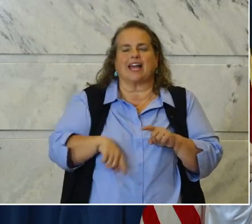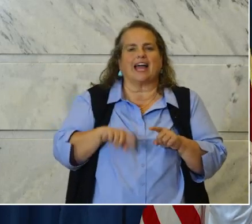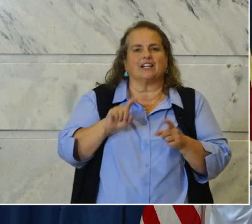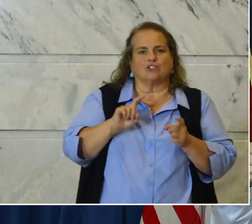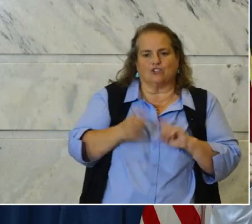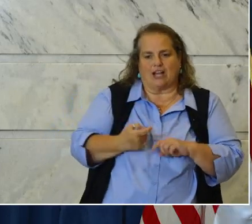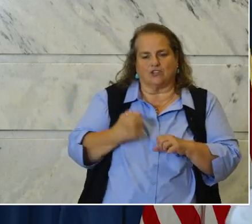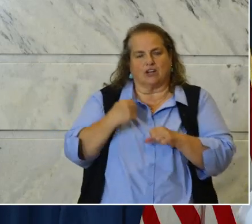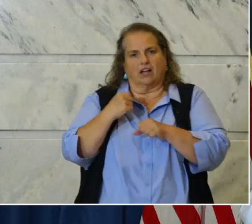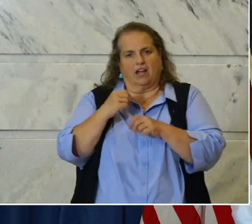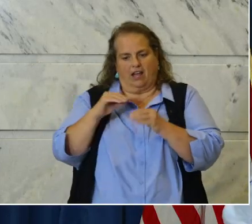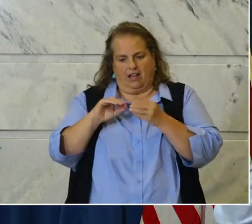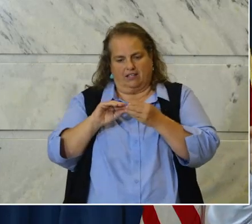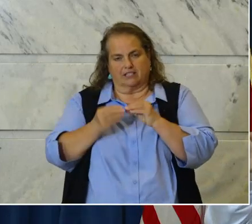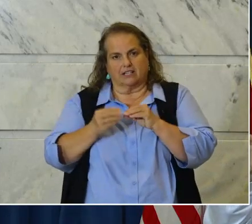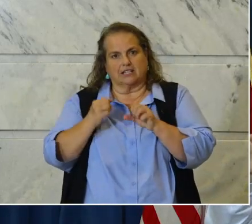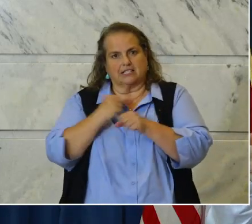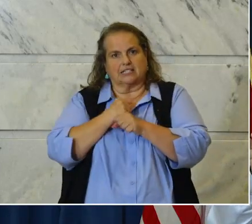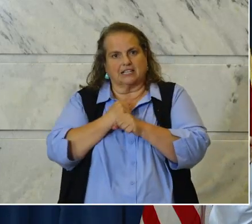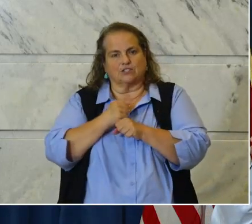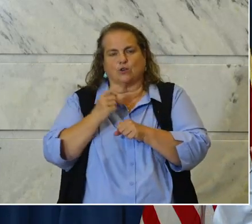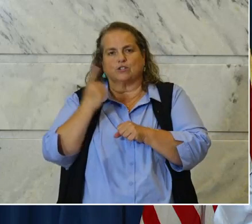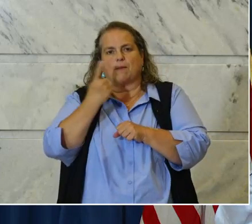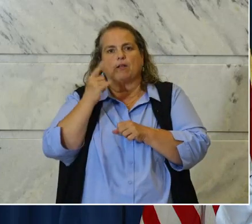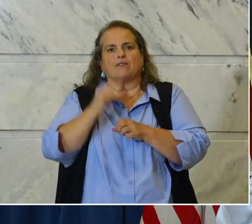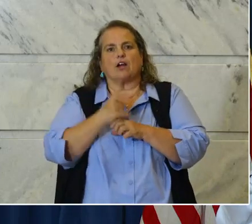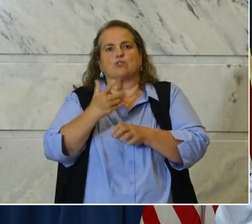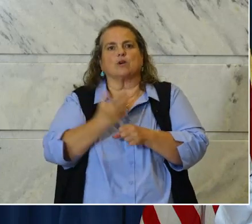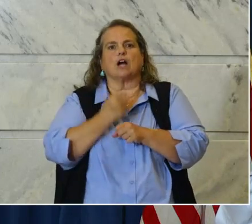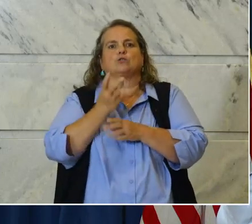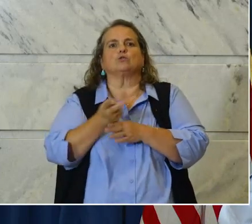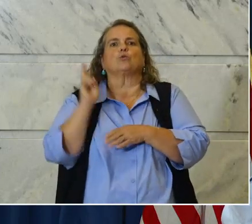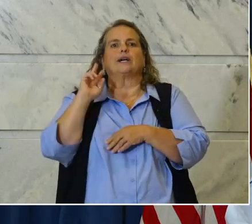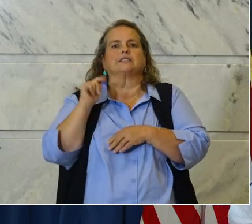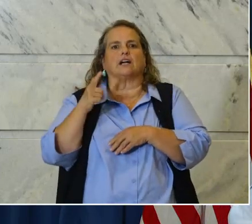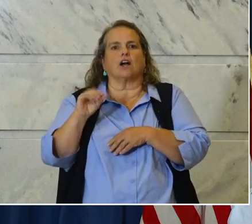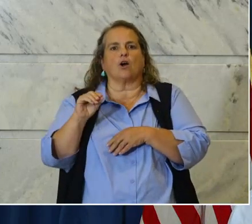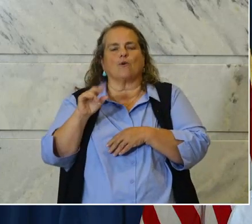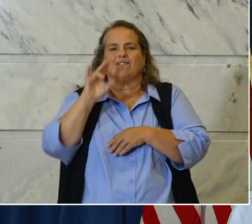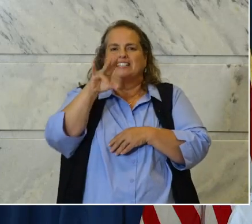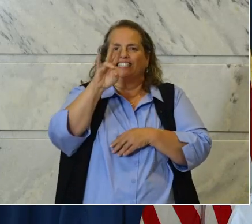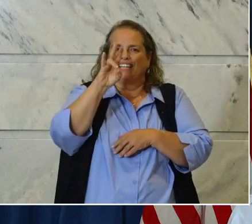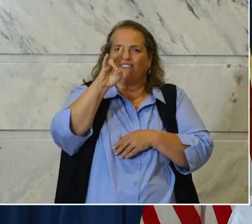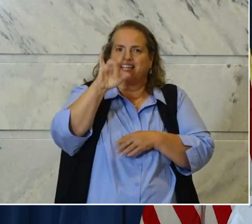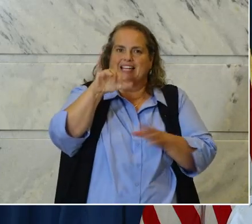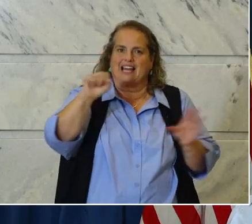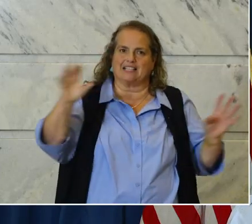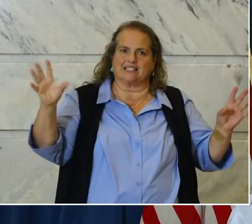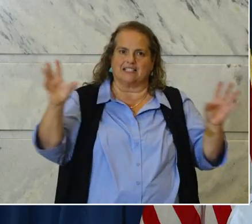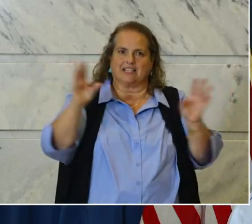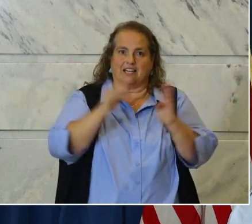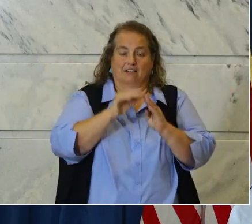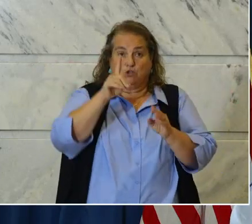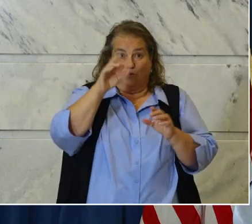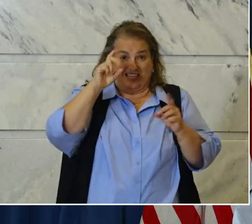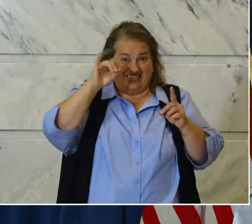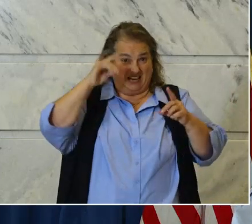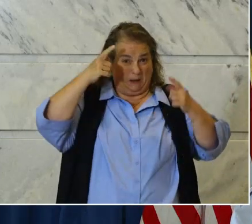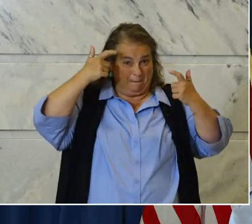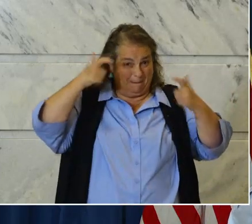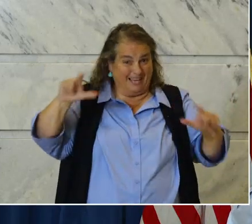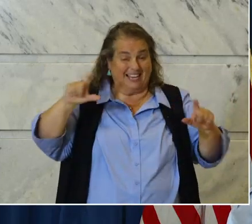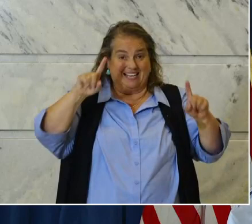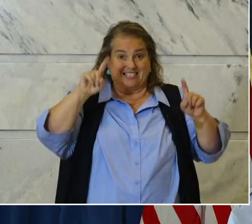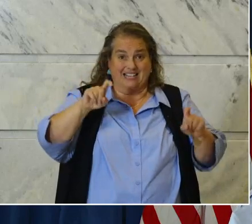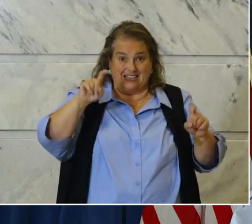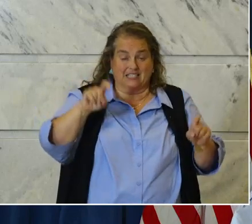2 weeks ago, right? We have a 7-day rolling average. So if you did a massive initial testing and it's 3 weeks later